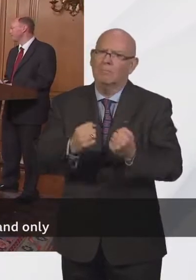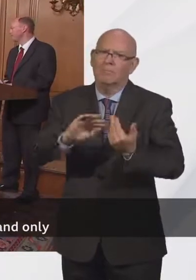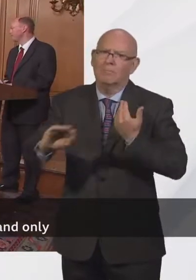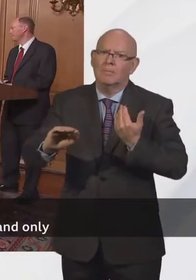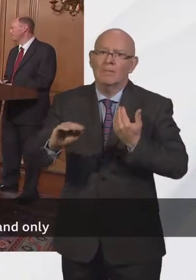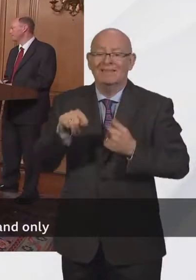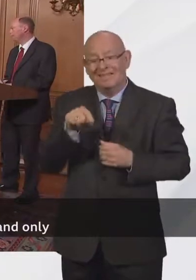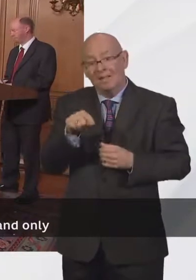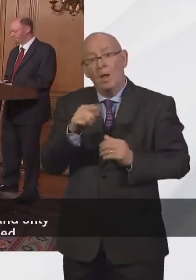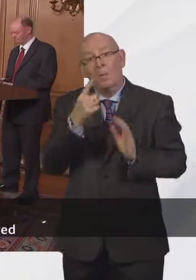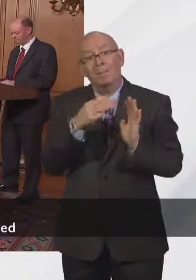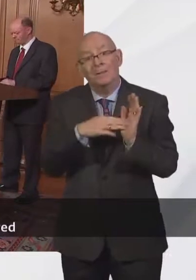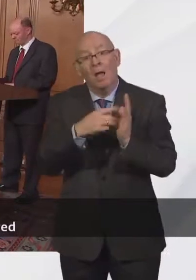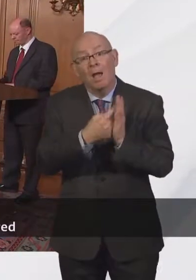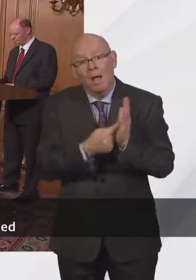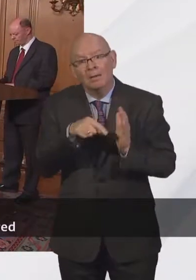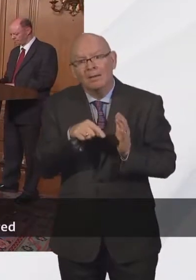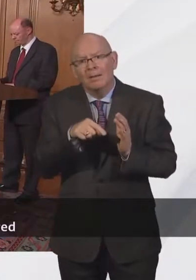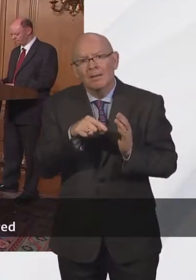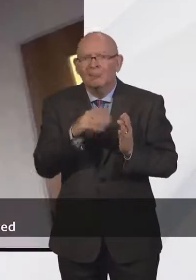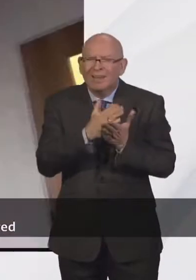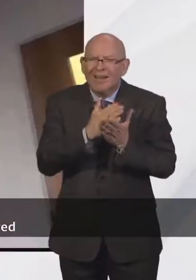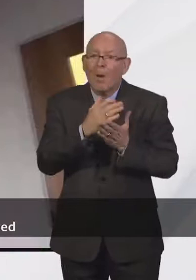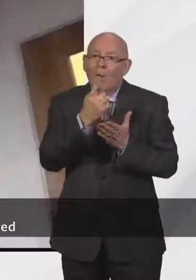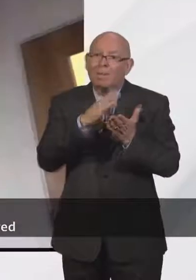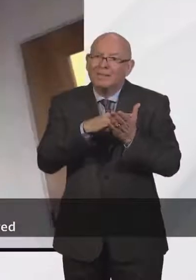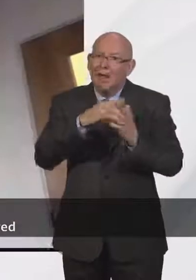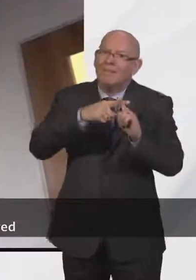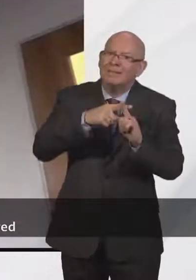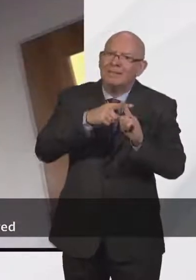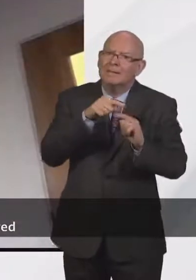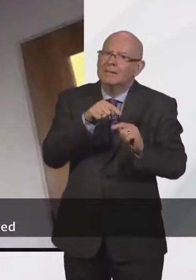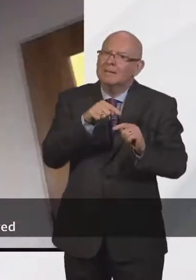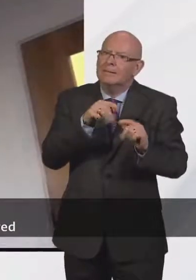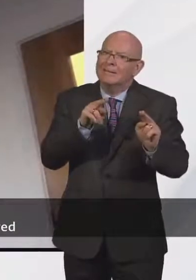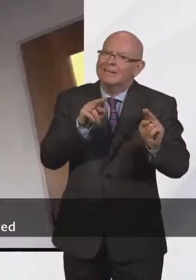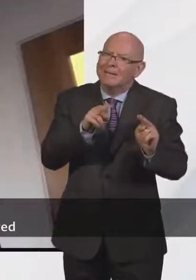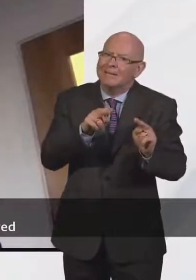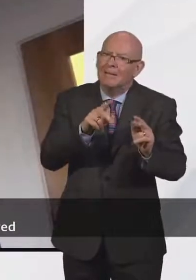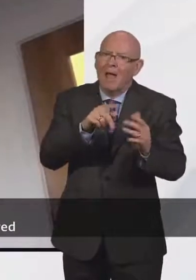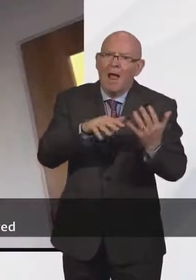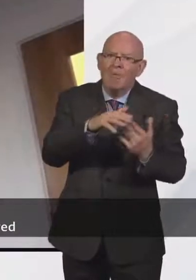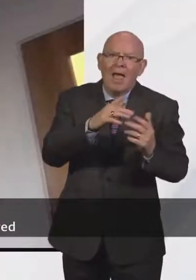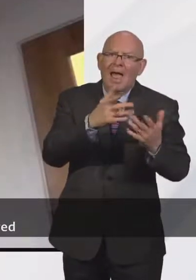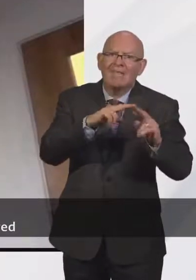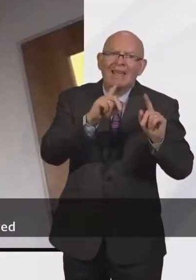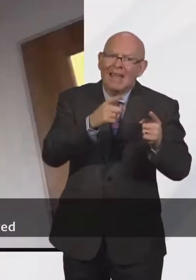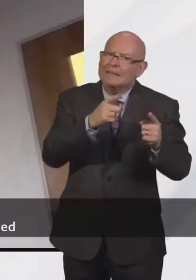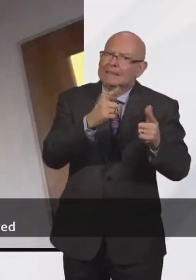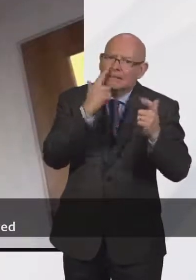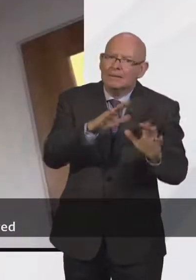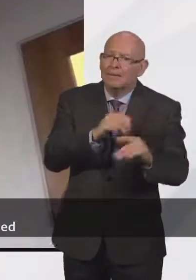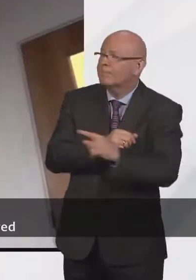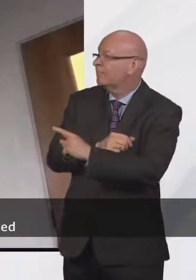of ITV? Robert. Good afternoon, gentlemen. Can I ask all three of you whether